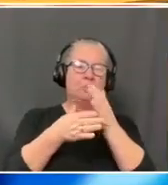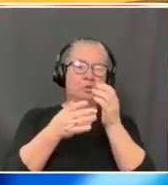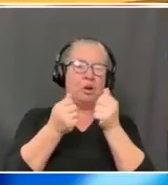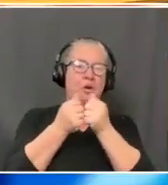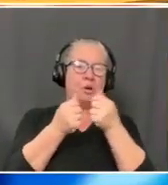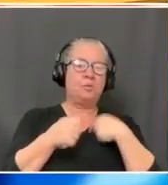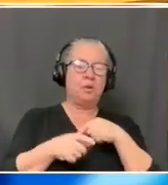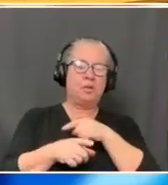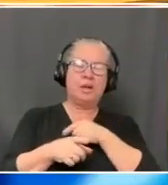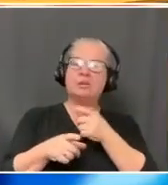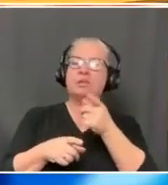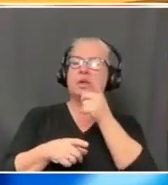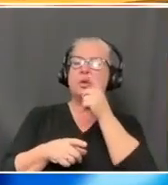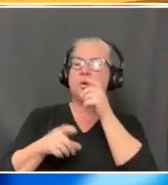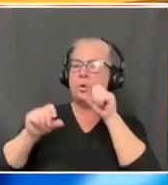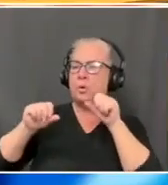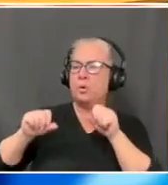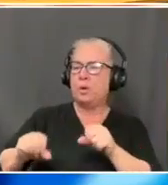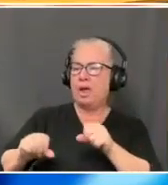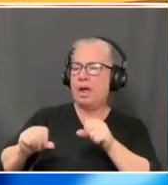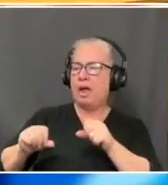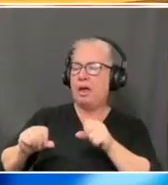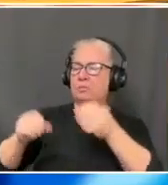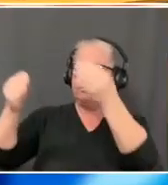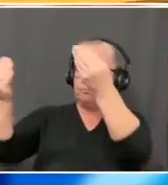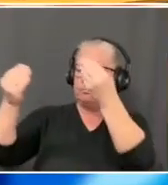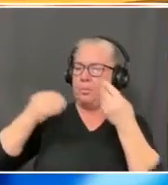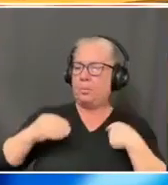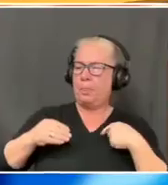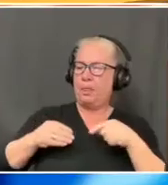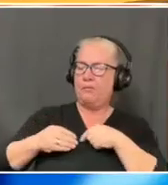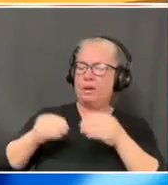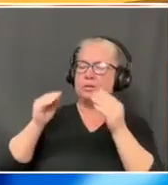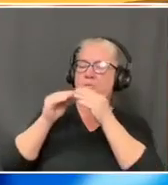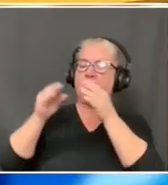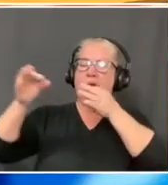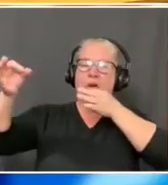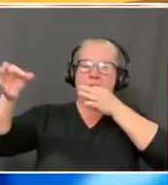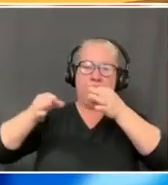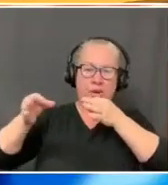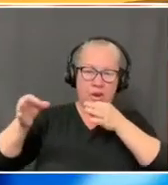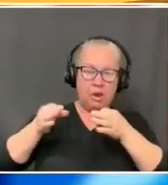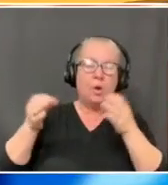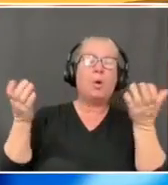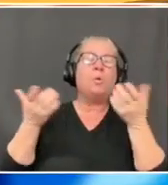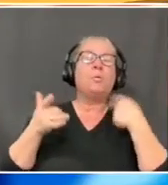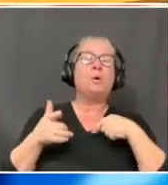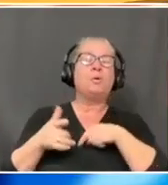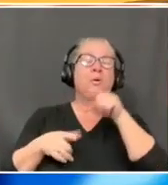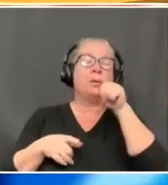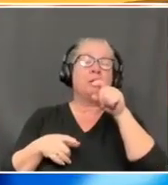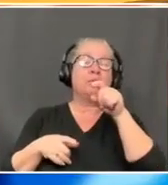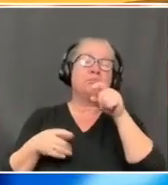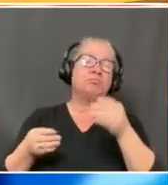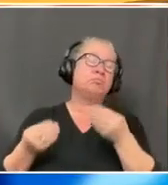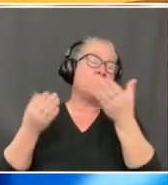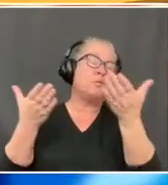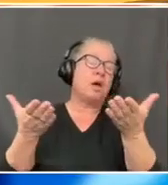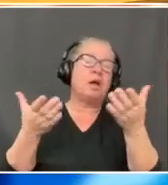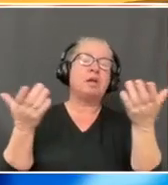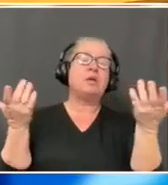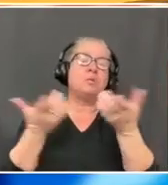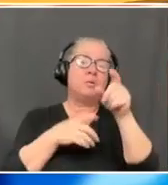share as to the services that we do provide and those that we have to outsource because we do